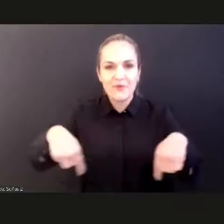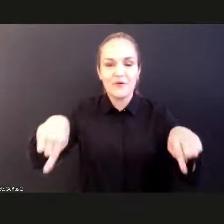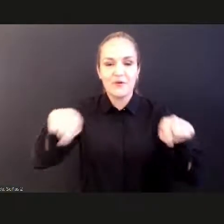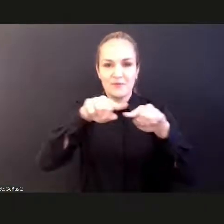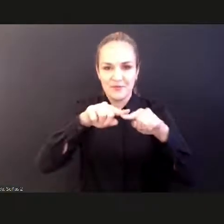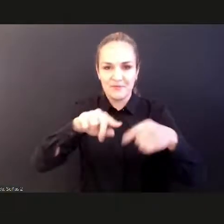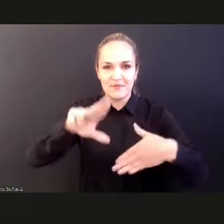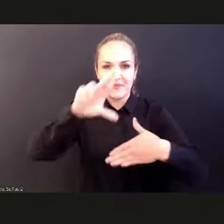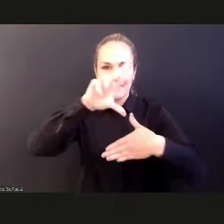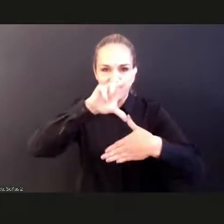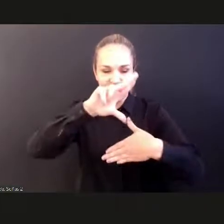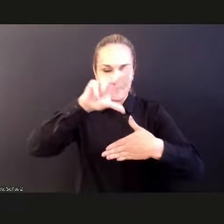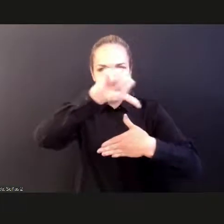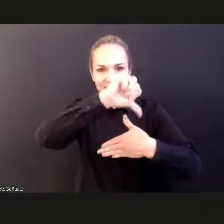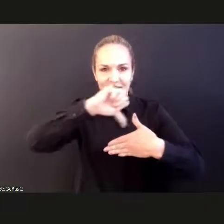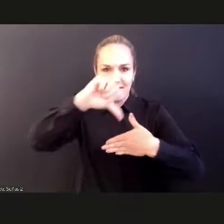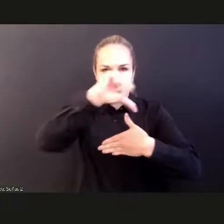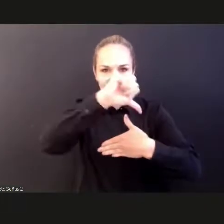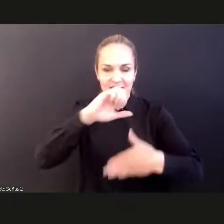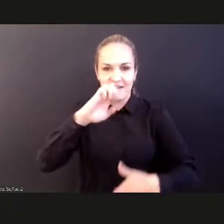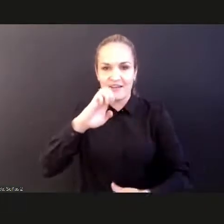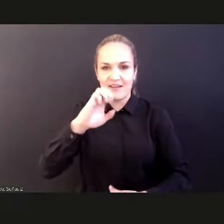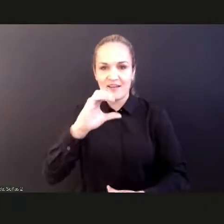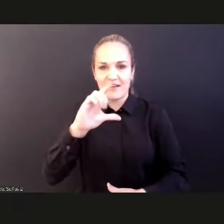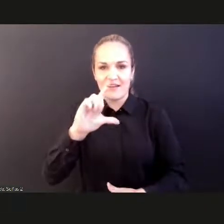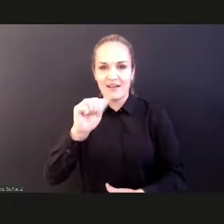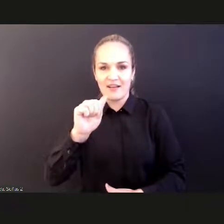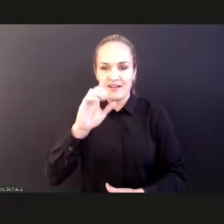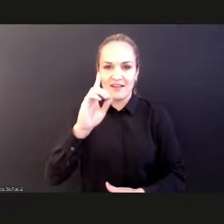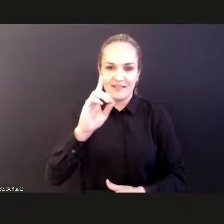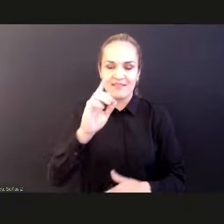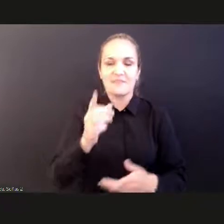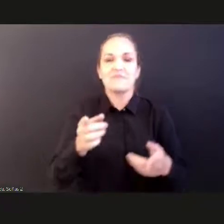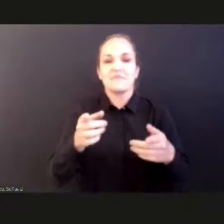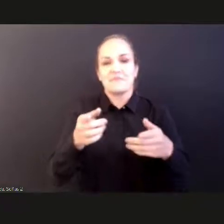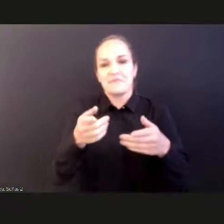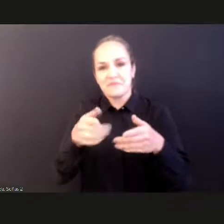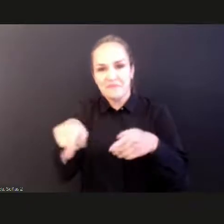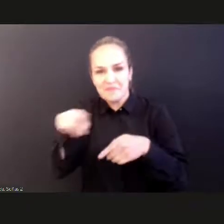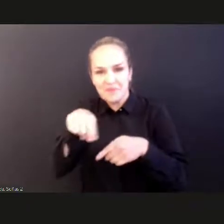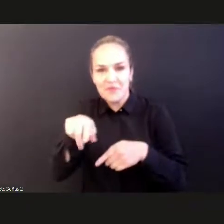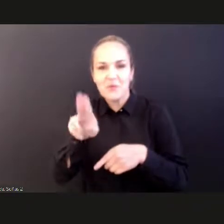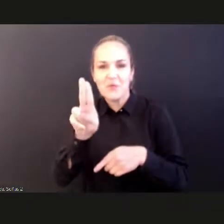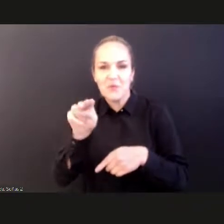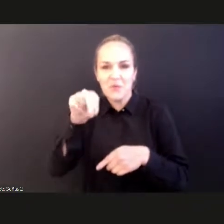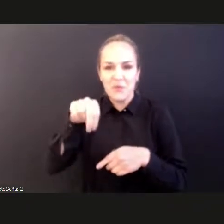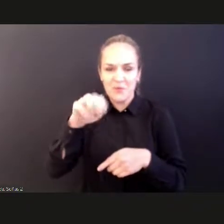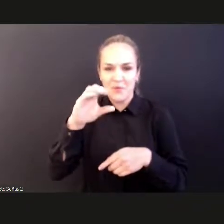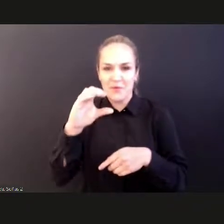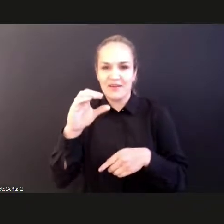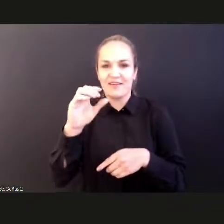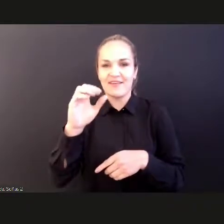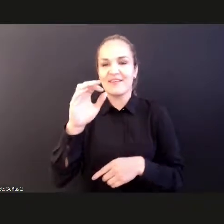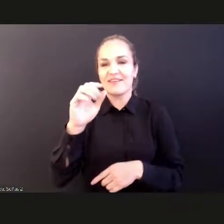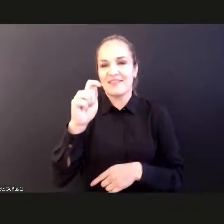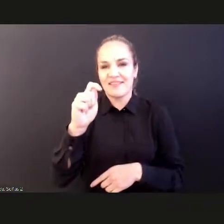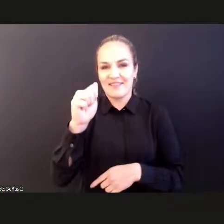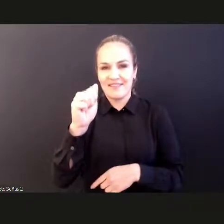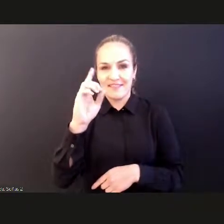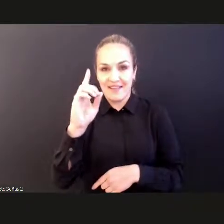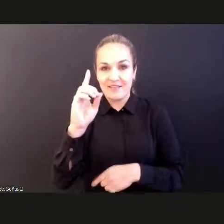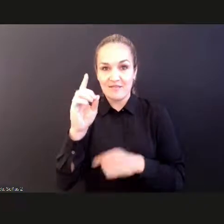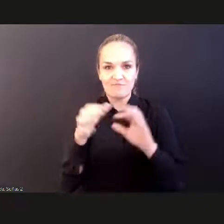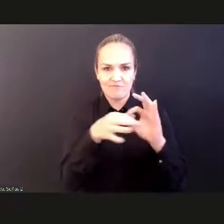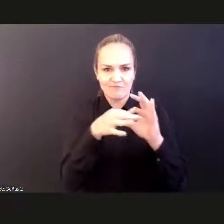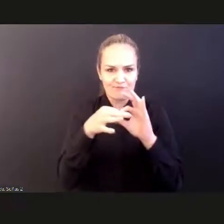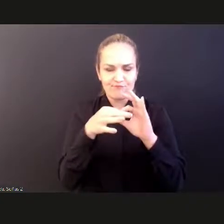and the Caribbean, ECLAC, UNCTAD, and other partner organizations, we would like to welcome you to this session, which is part